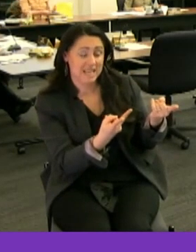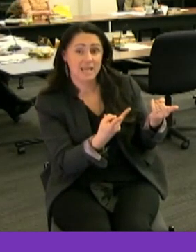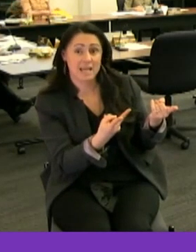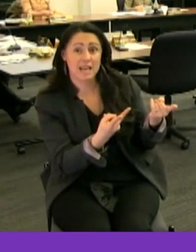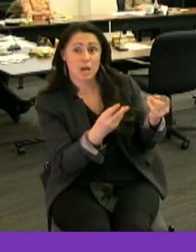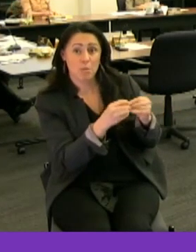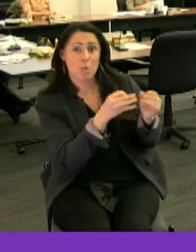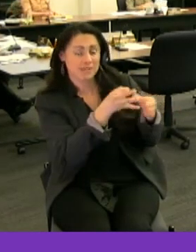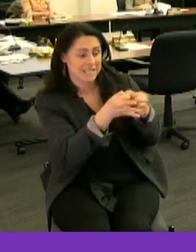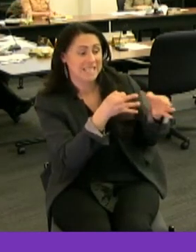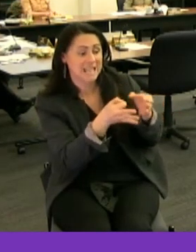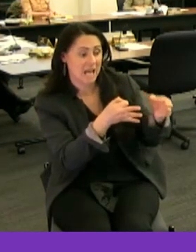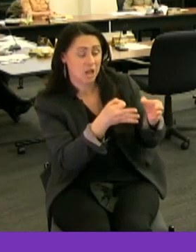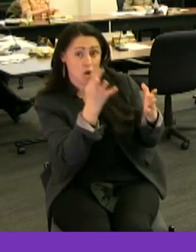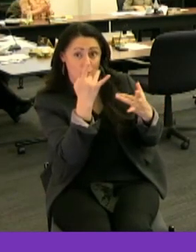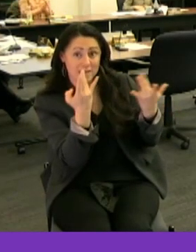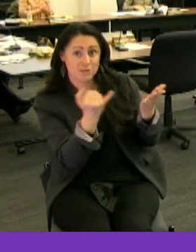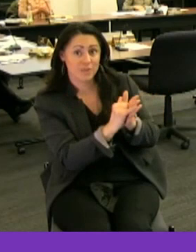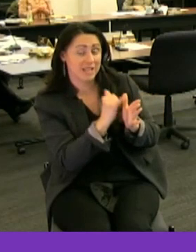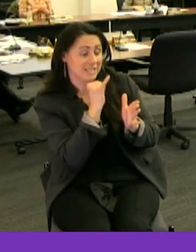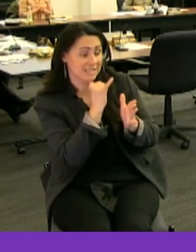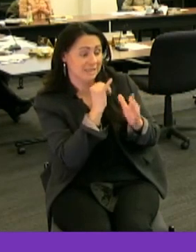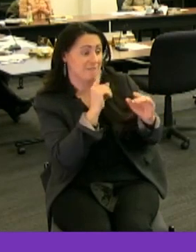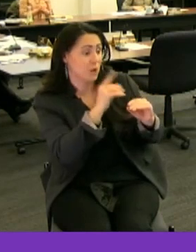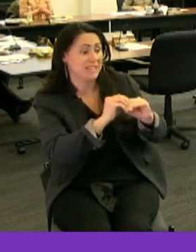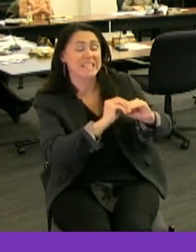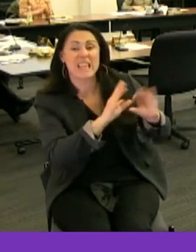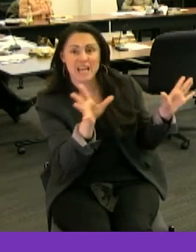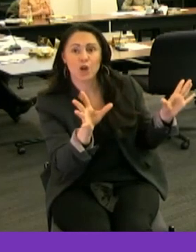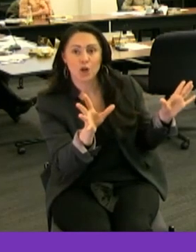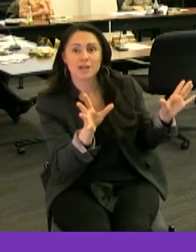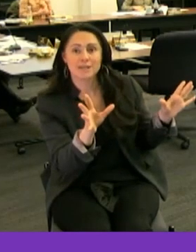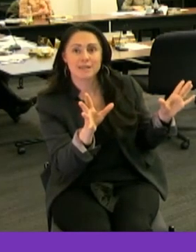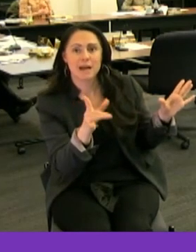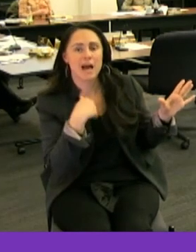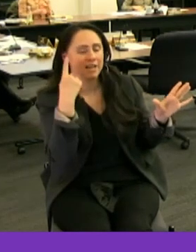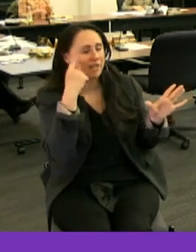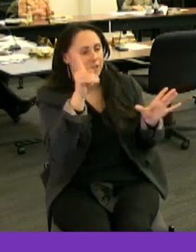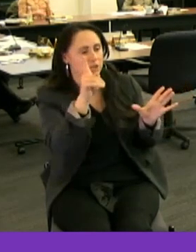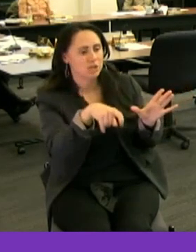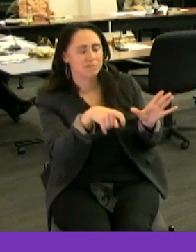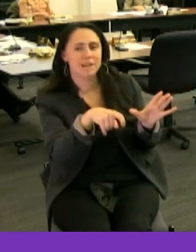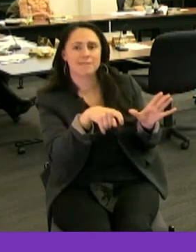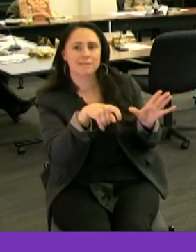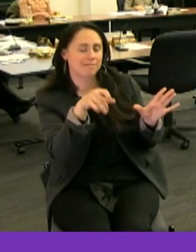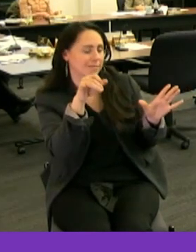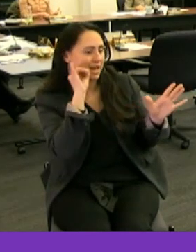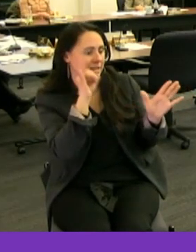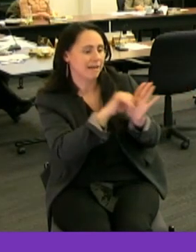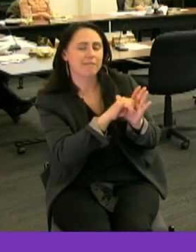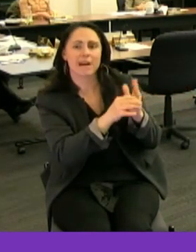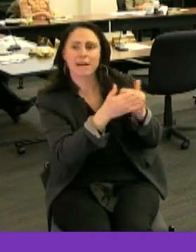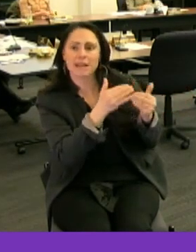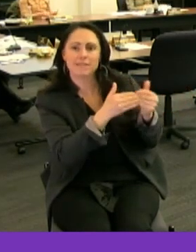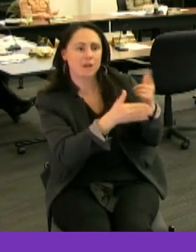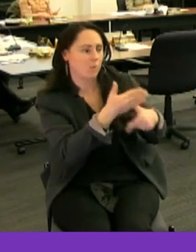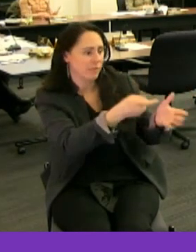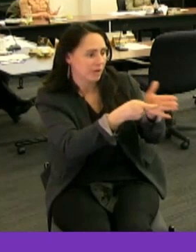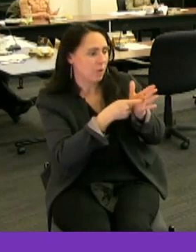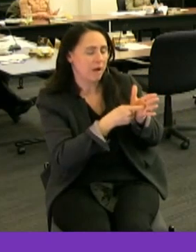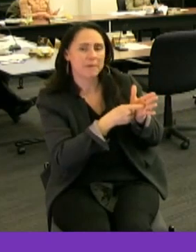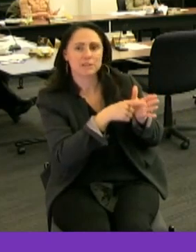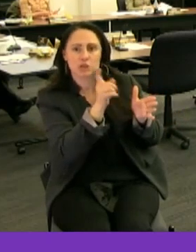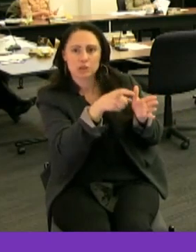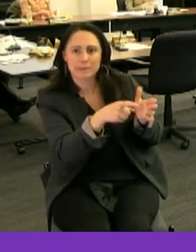trustee, more detail so that it's not a questionable item that the employee can question. I think it should be identified as to what the requirements